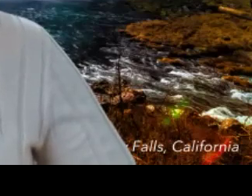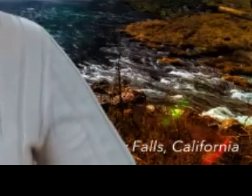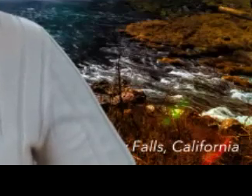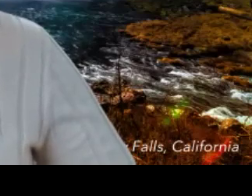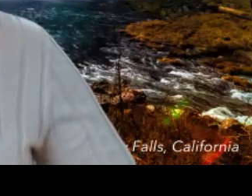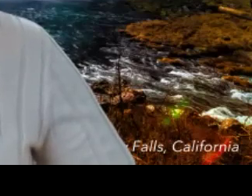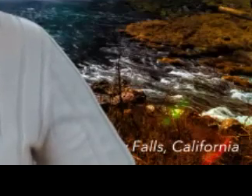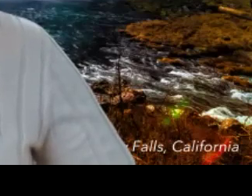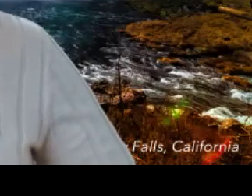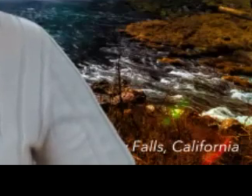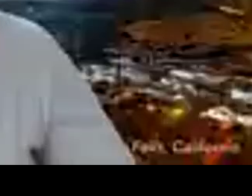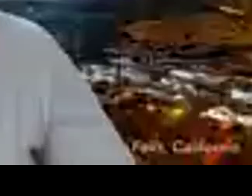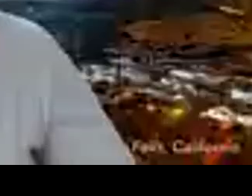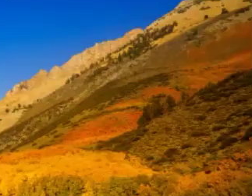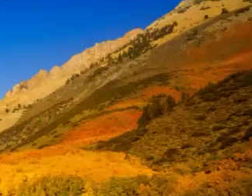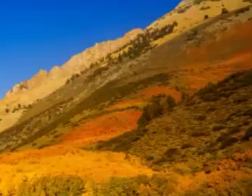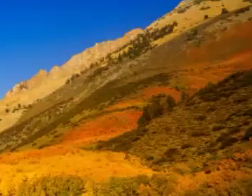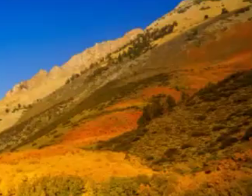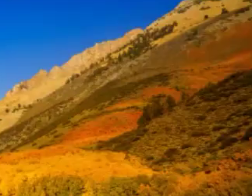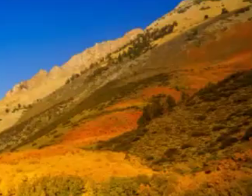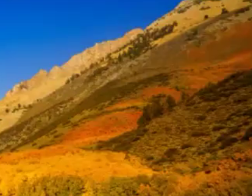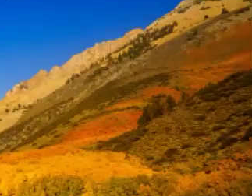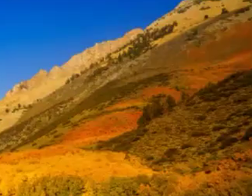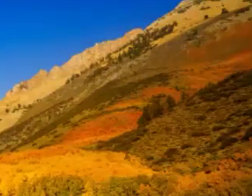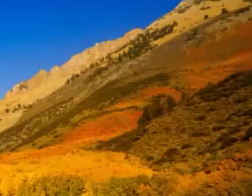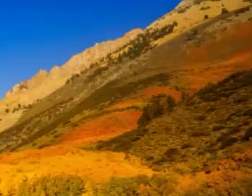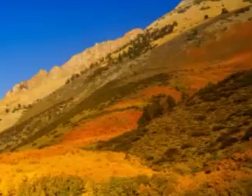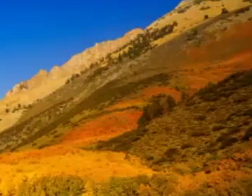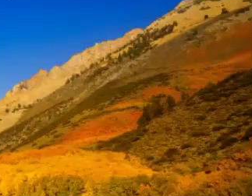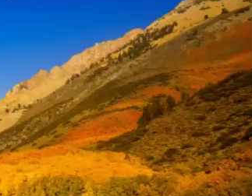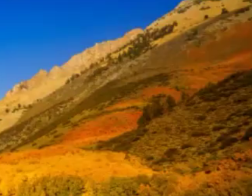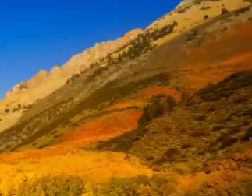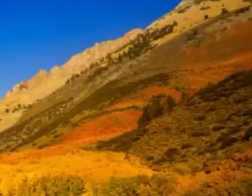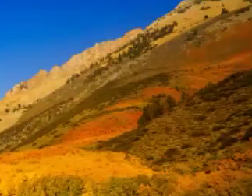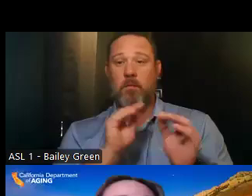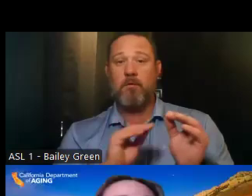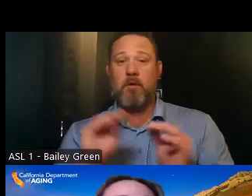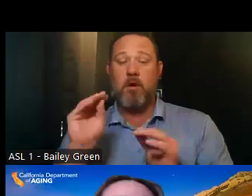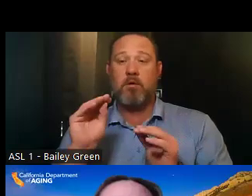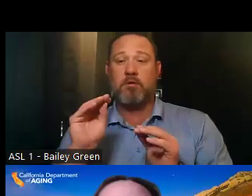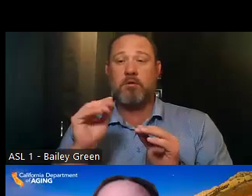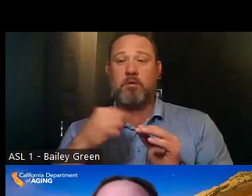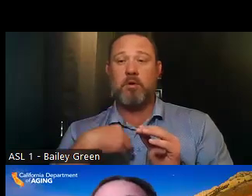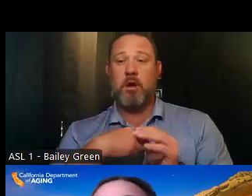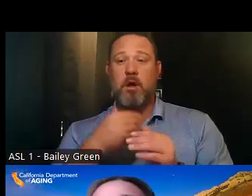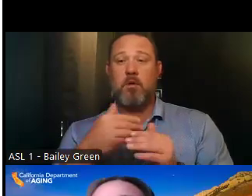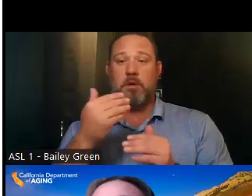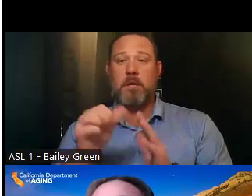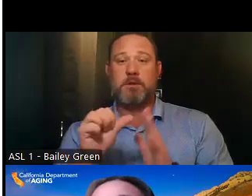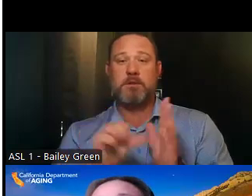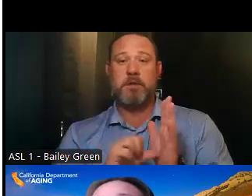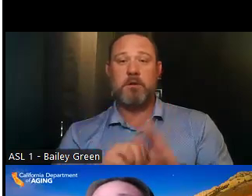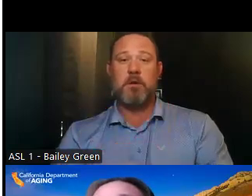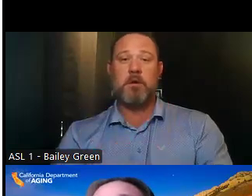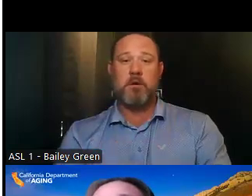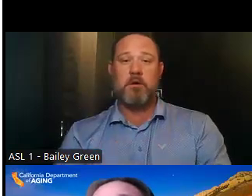All right. If nothing else, we will move on to our next agenda